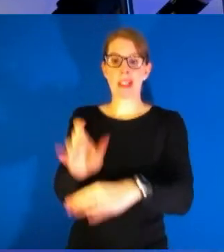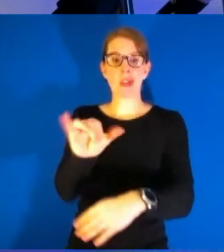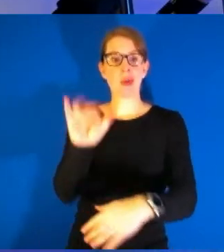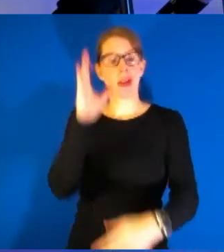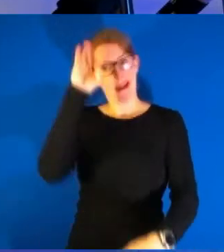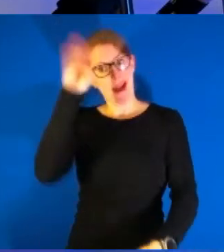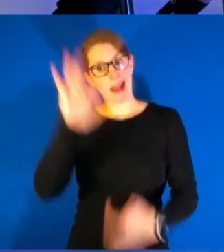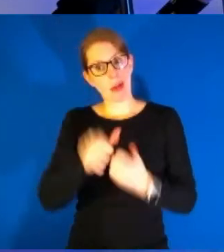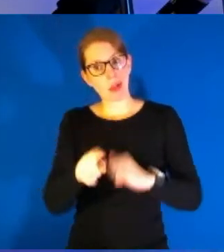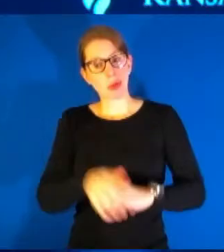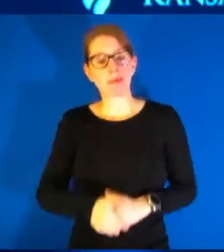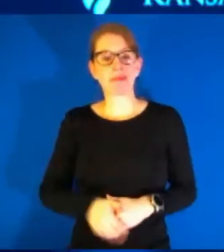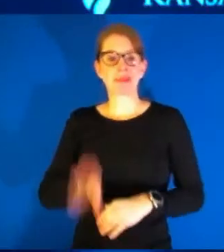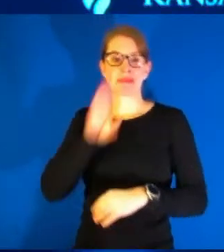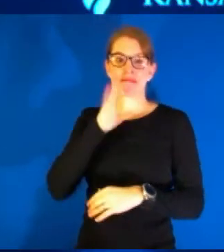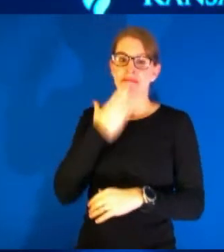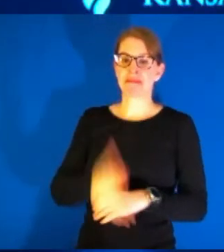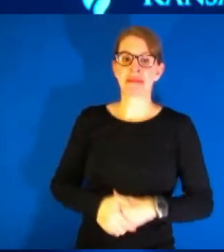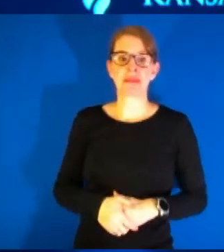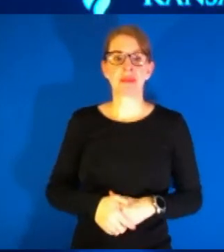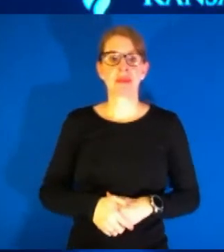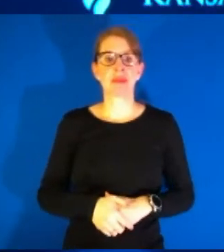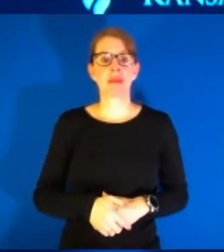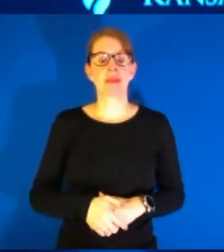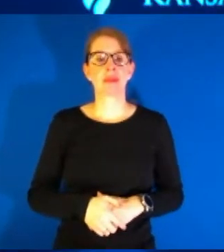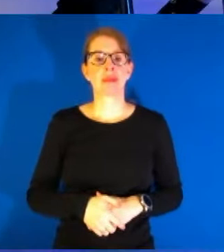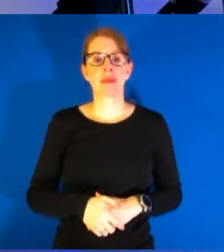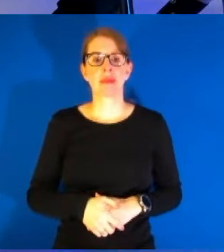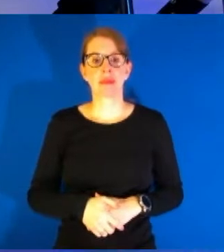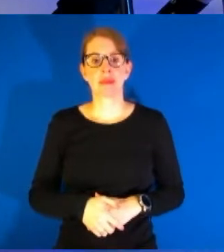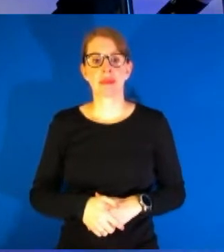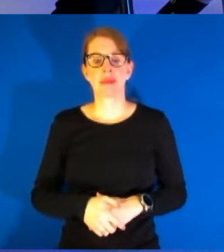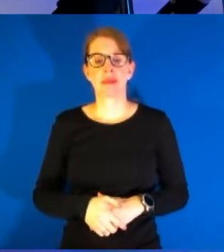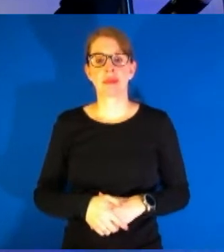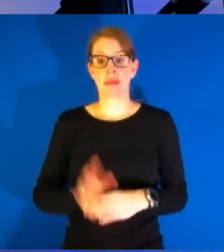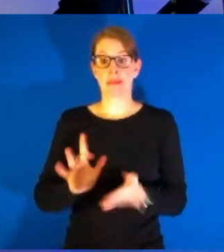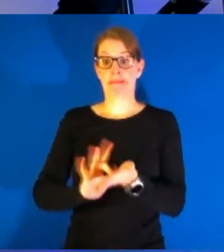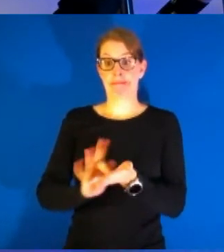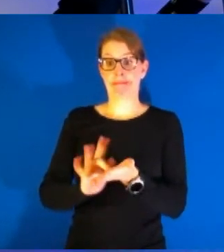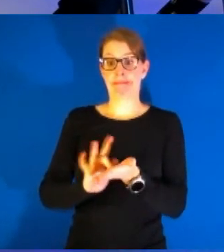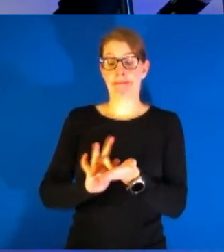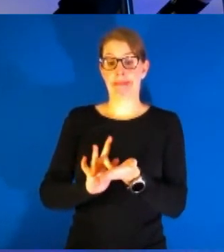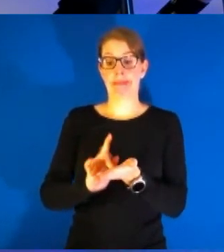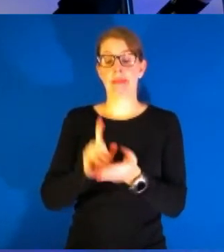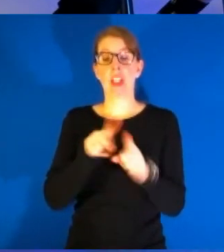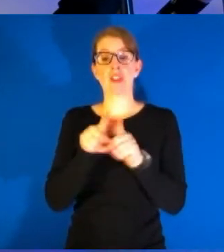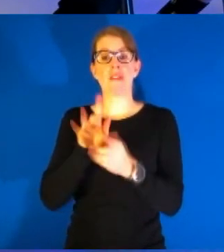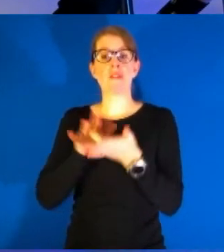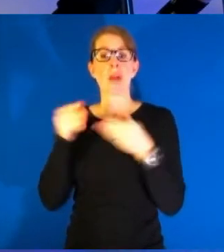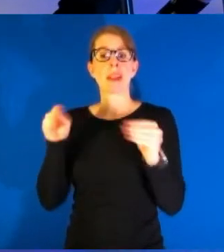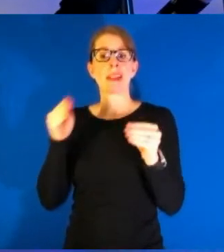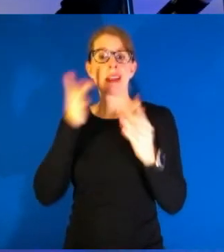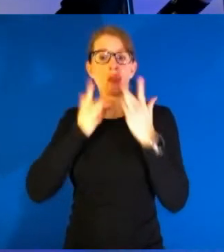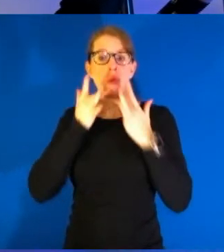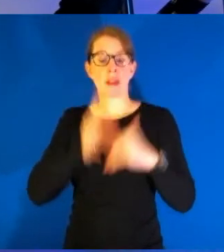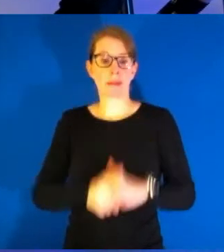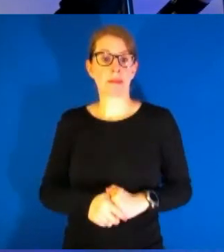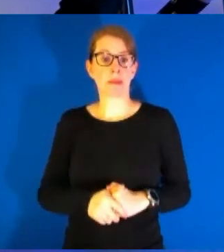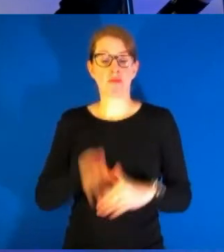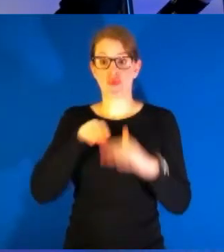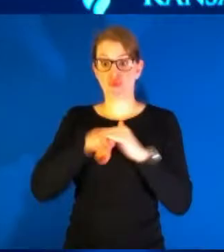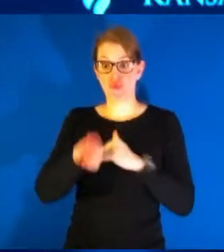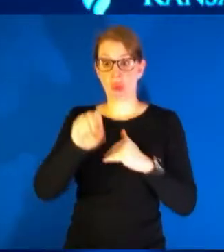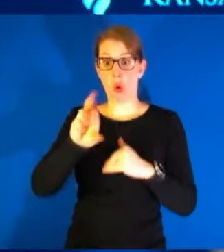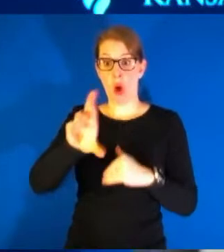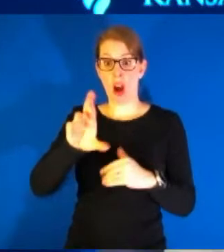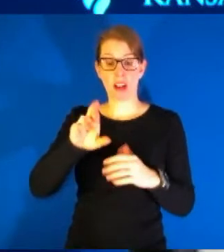Great. How are you? I am good. Okay, so tell me, when we have medication and pharmacy shortages, how does that affect when we go into the OR? Yeah, well,